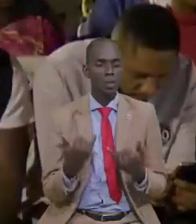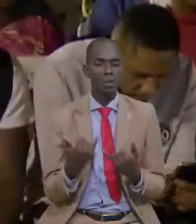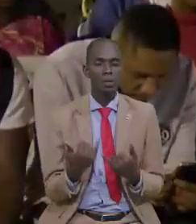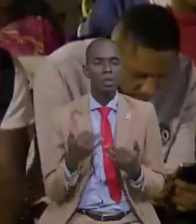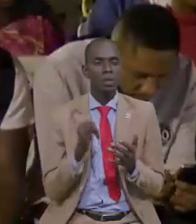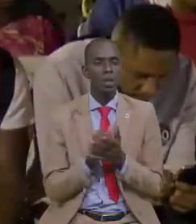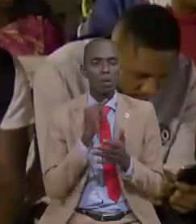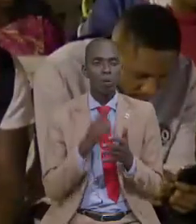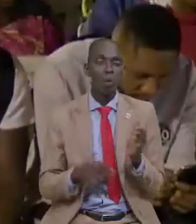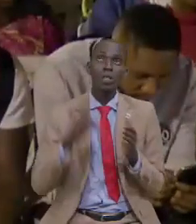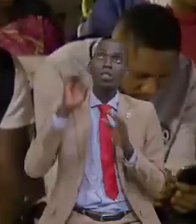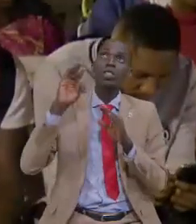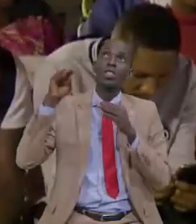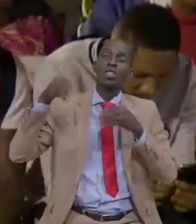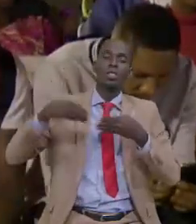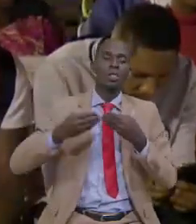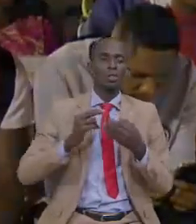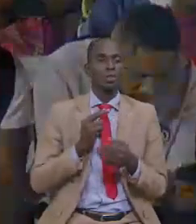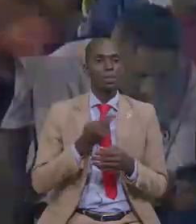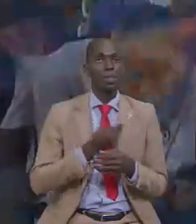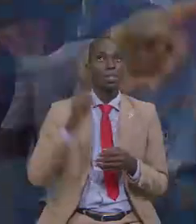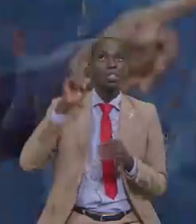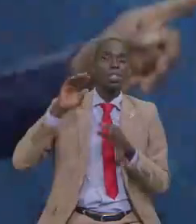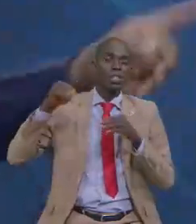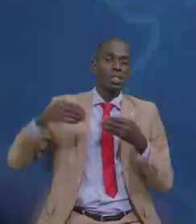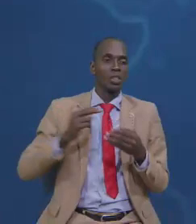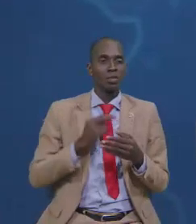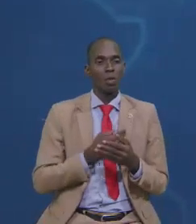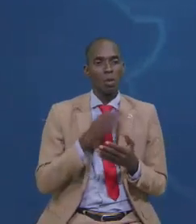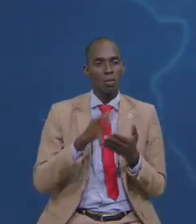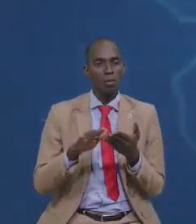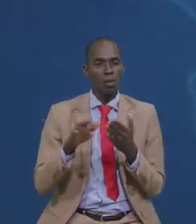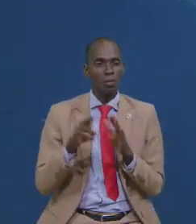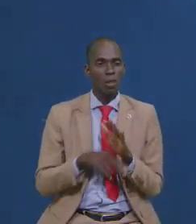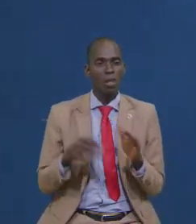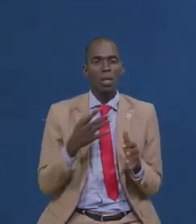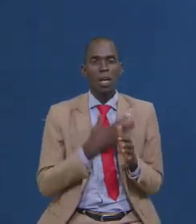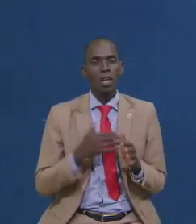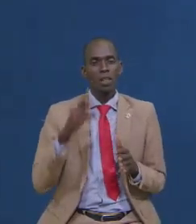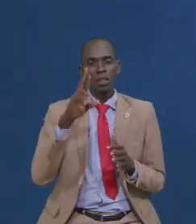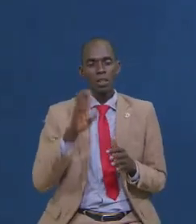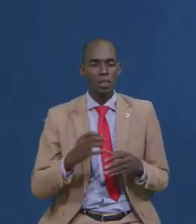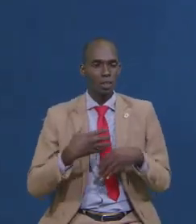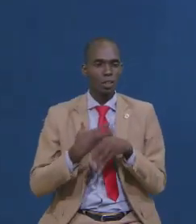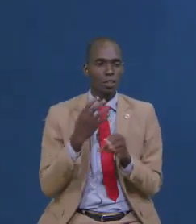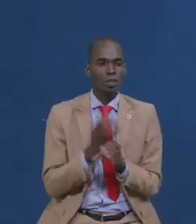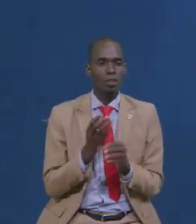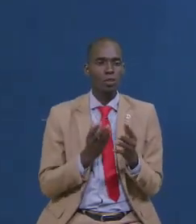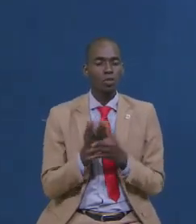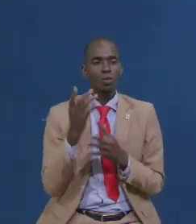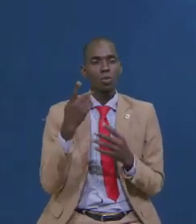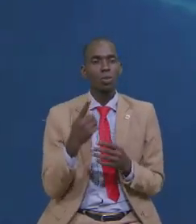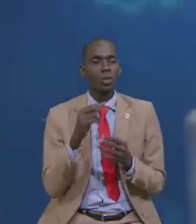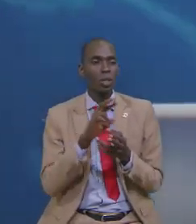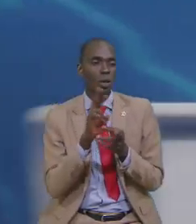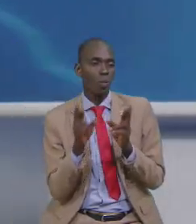us. He gives us forgiveness and regeneration through repentance